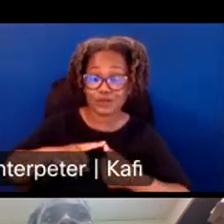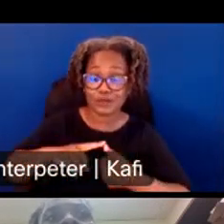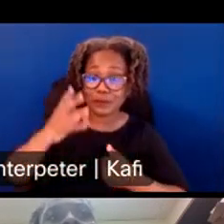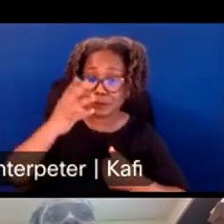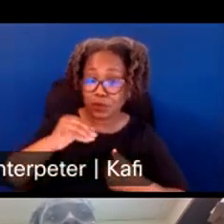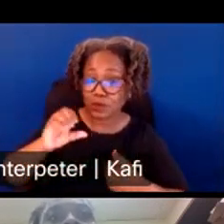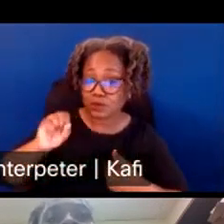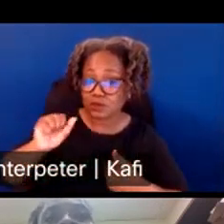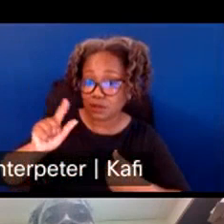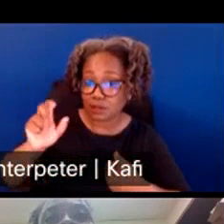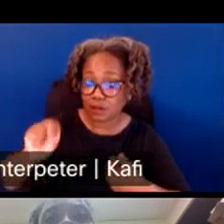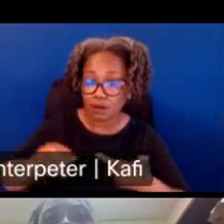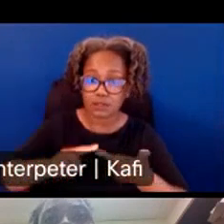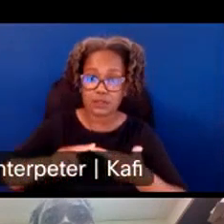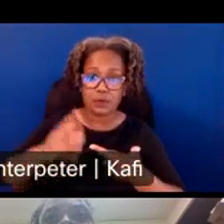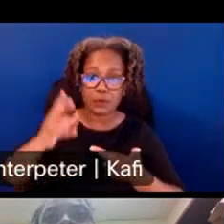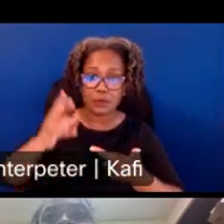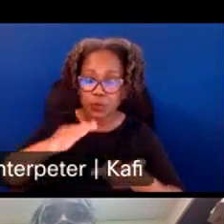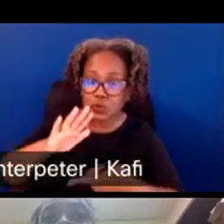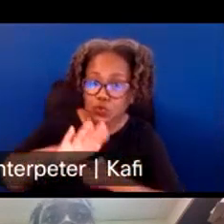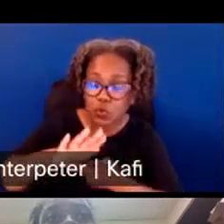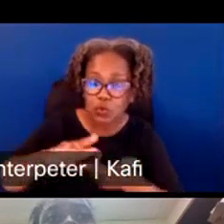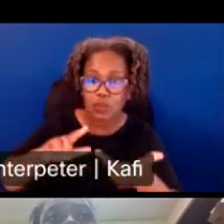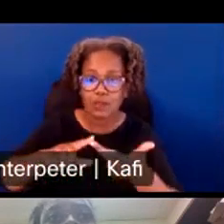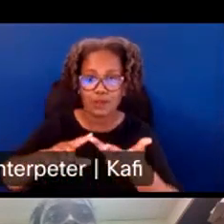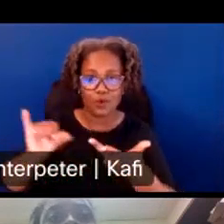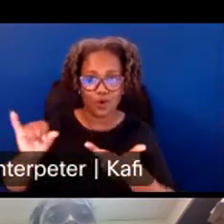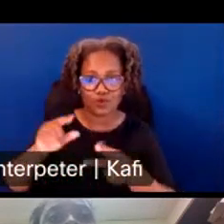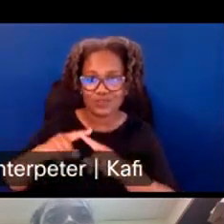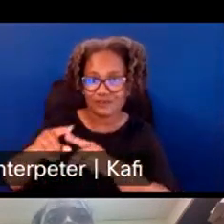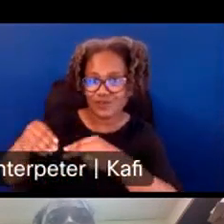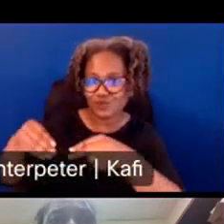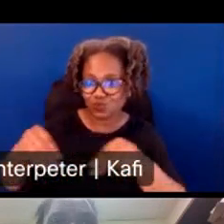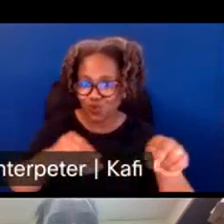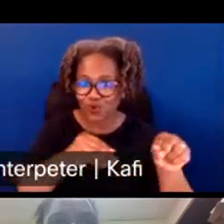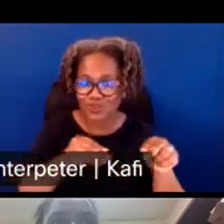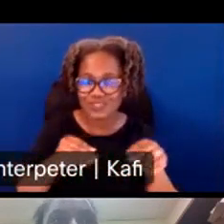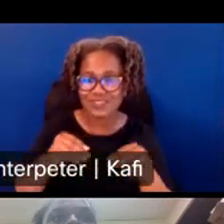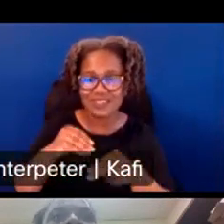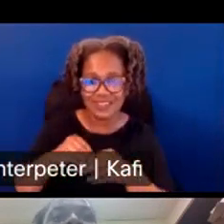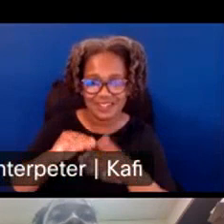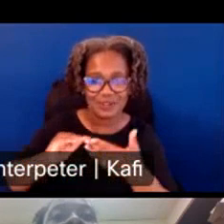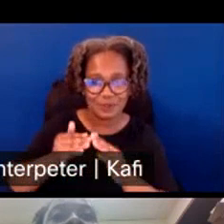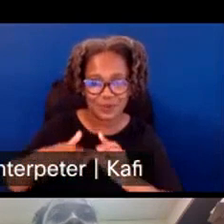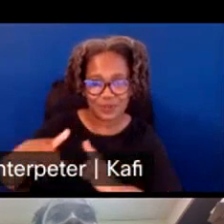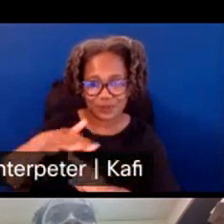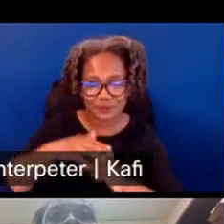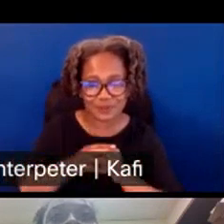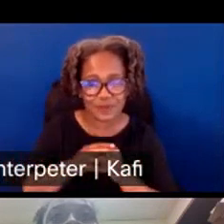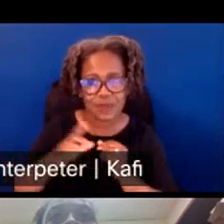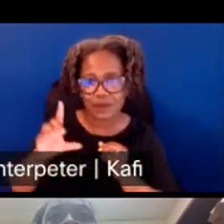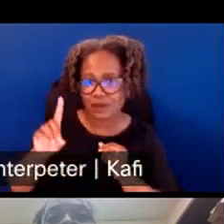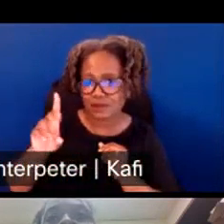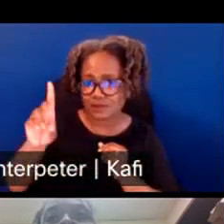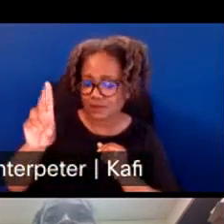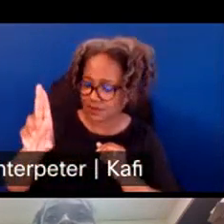stores located throughout the Southeast. And Dudley Products was an entrepreneurial success. The Dudleys moved to